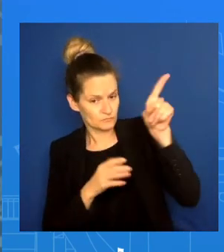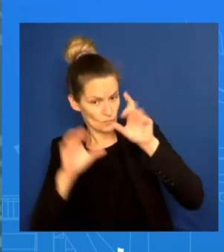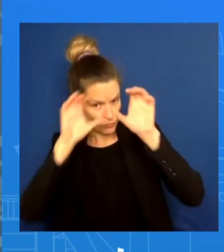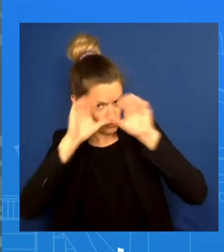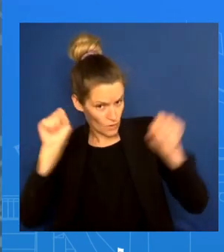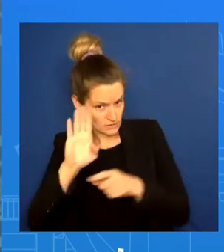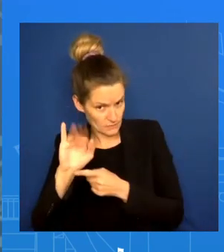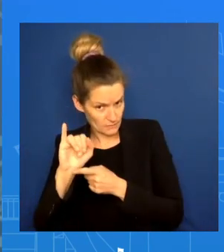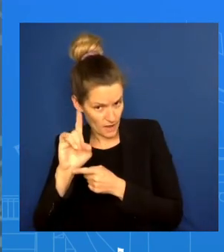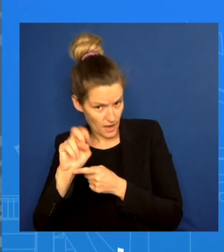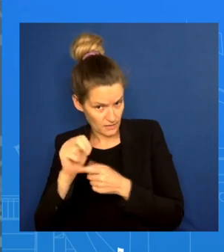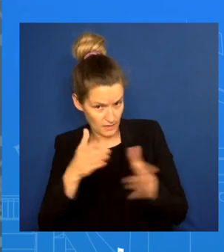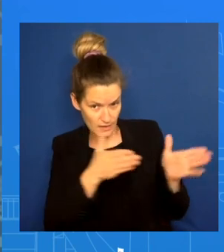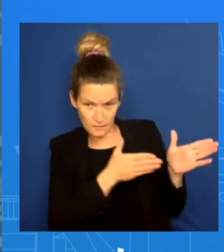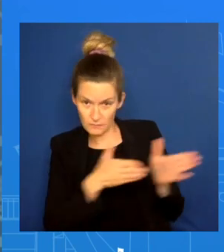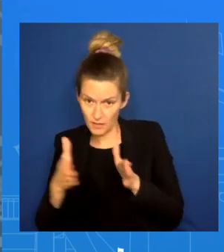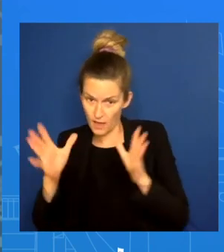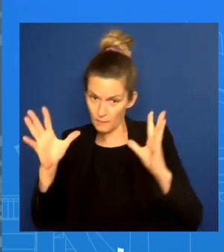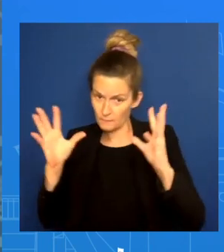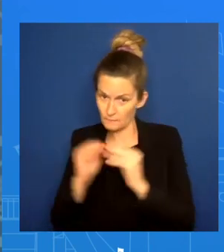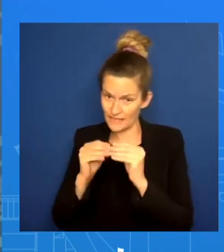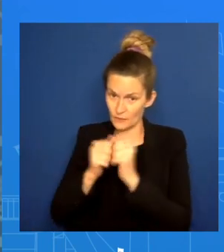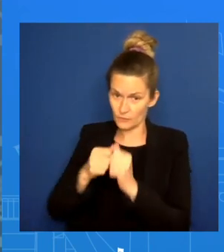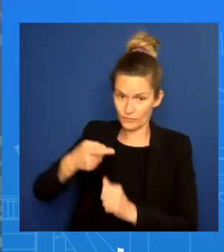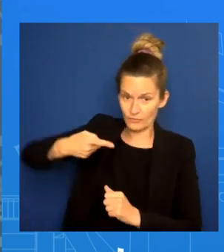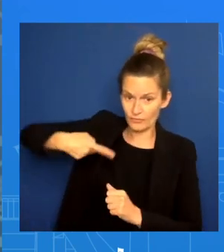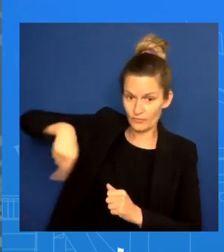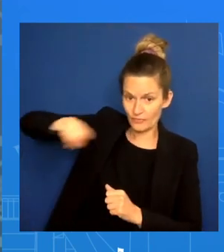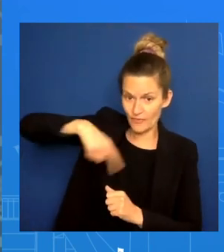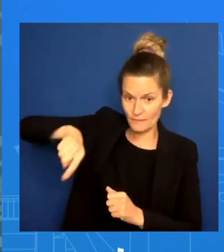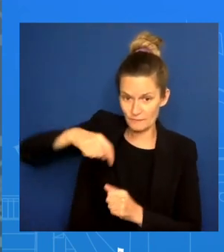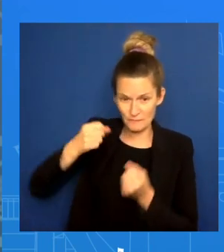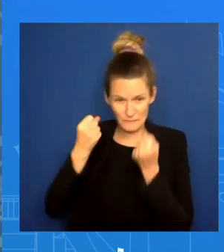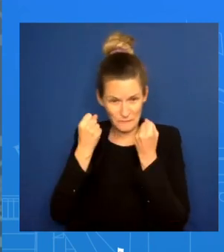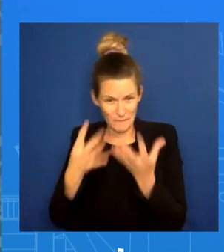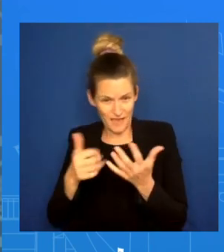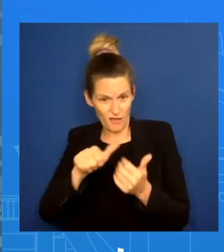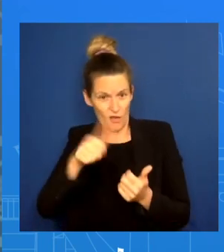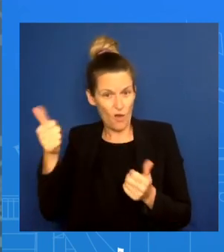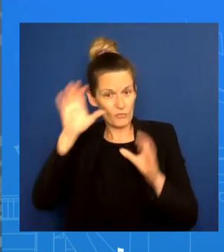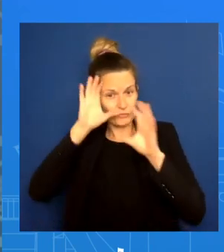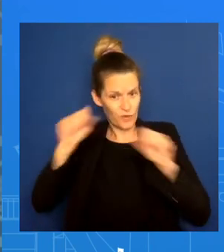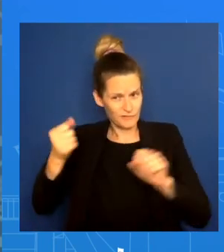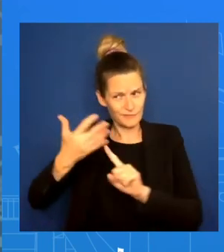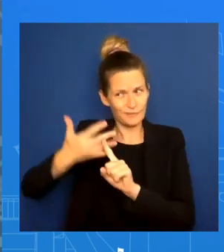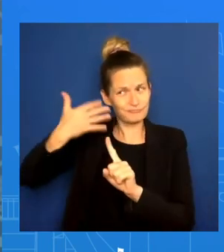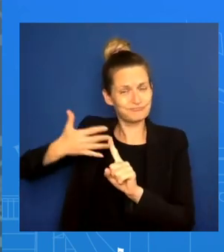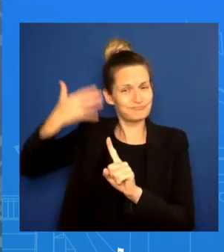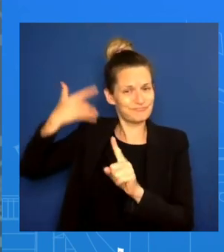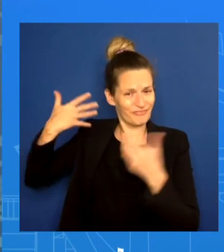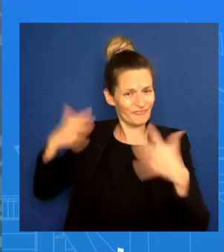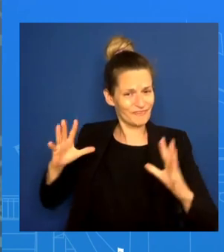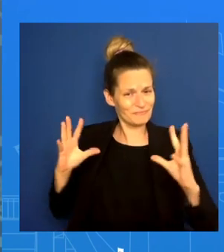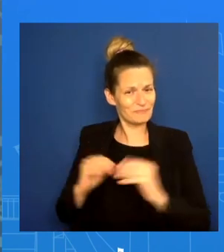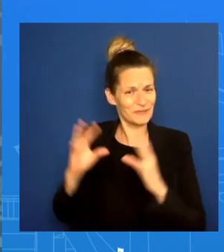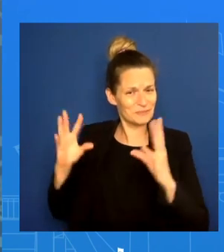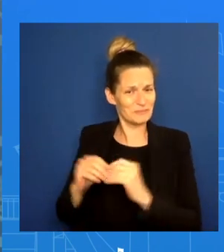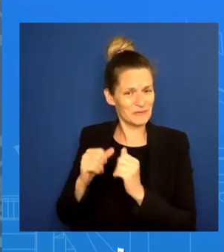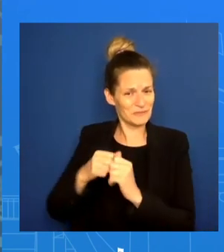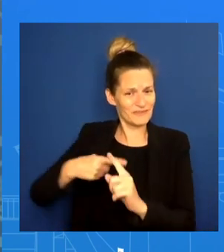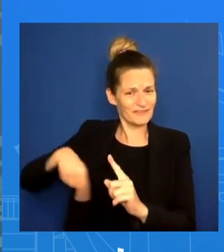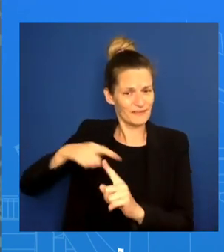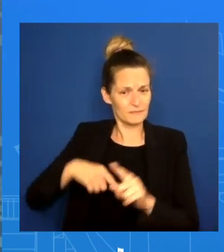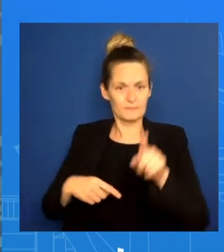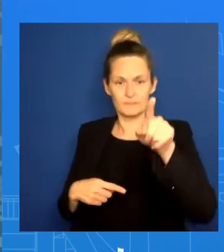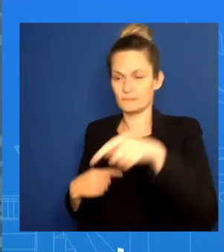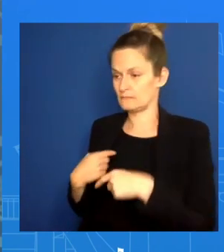president's schedule with respect to that. I don't, but we can take the question and see if there's something. I just don't know. But before I go, I don't want